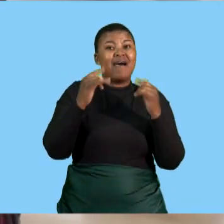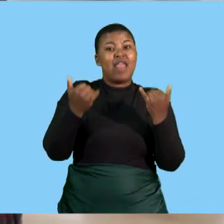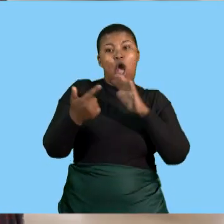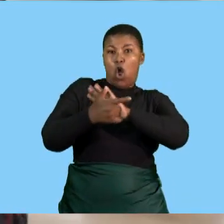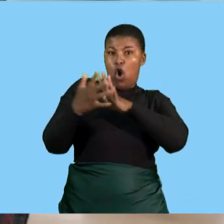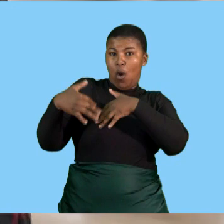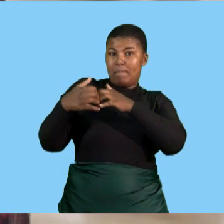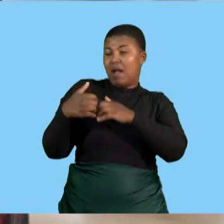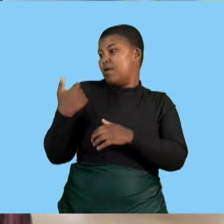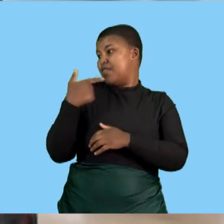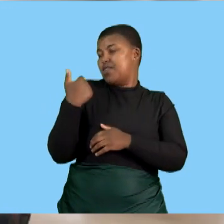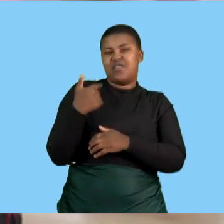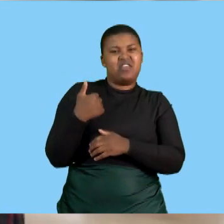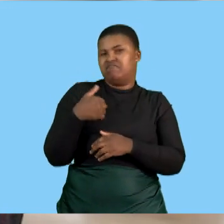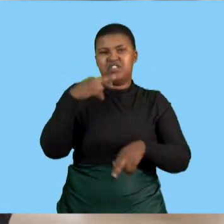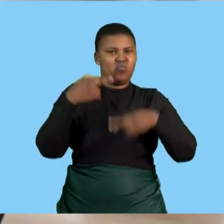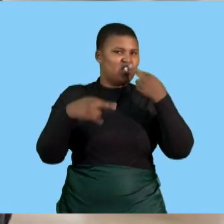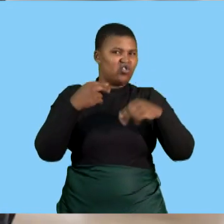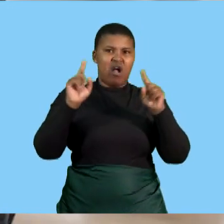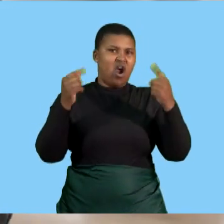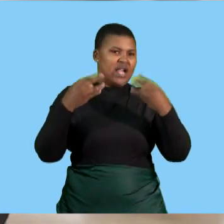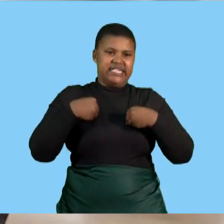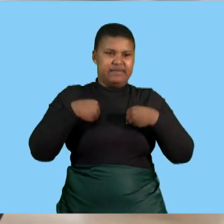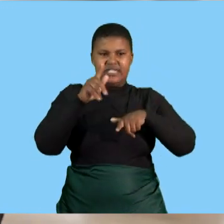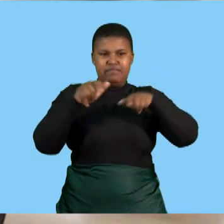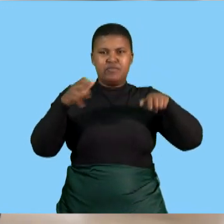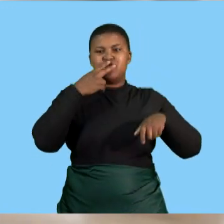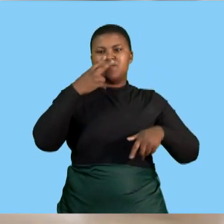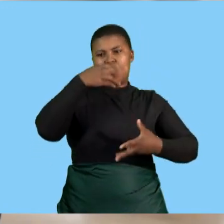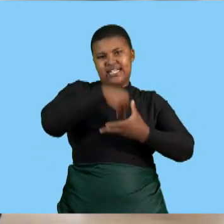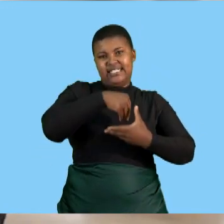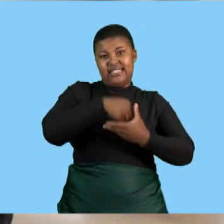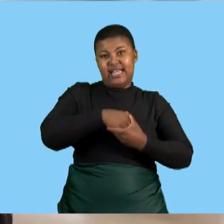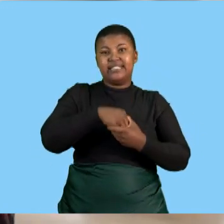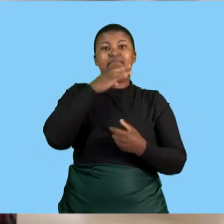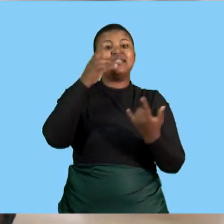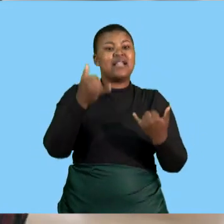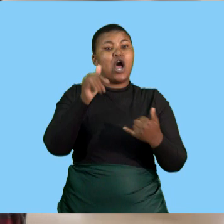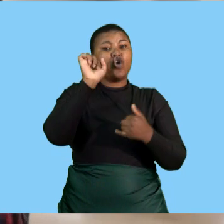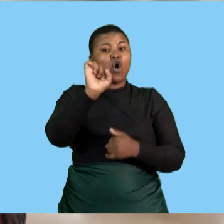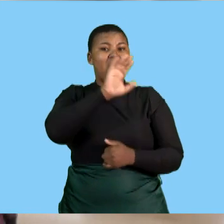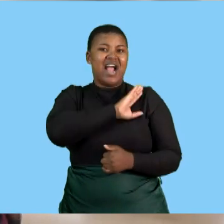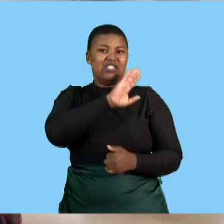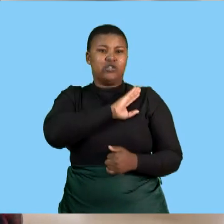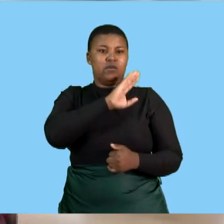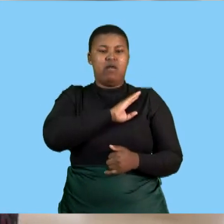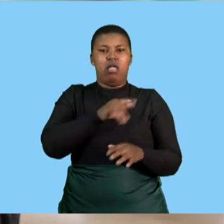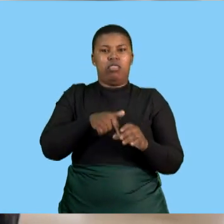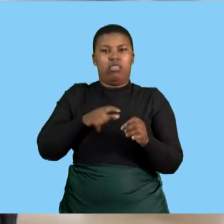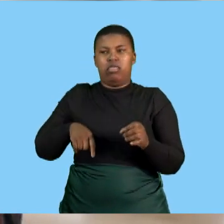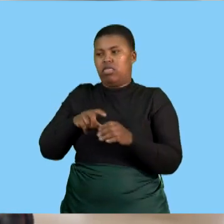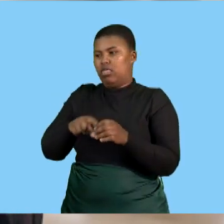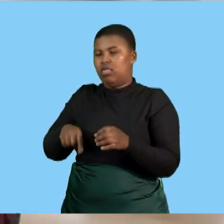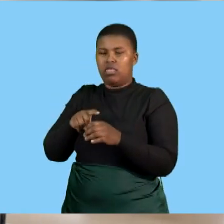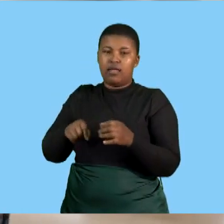by government, no restaurant is allowed to have people smoke inside. And this will maybe decrease your customers. So that's